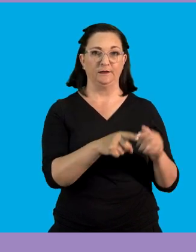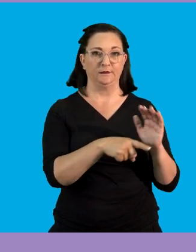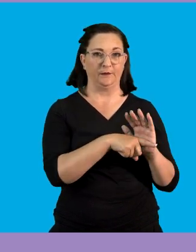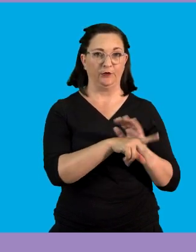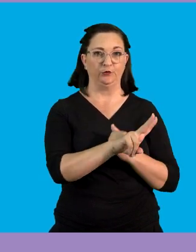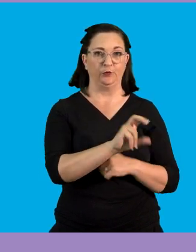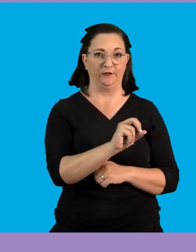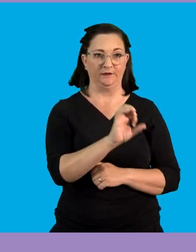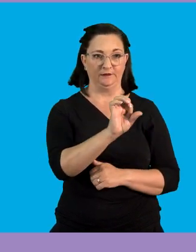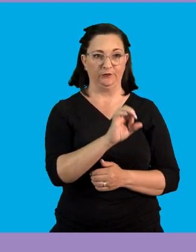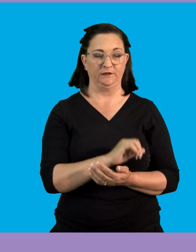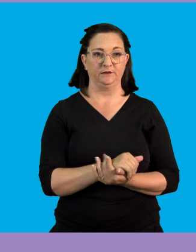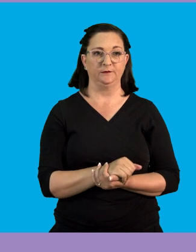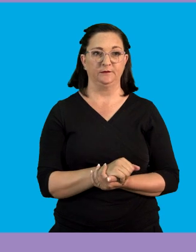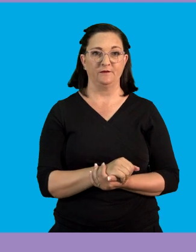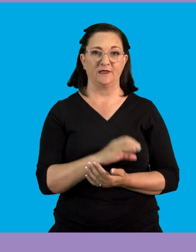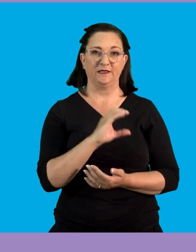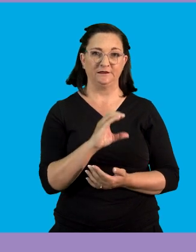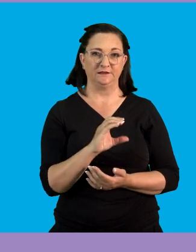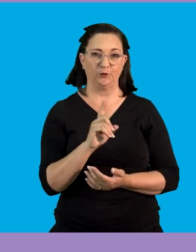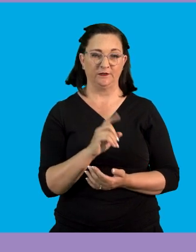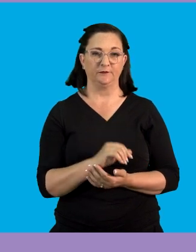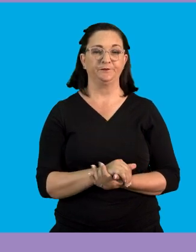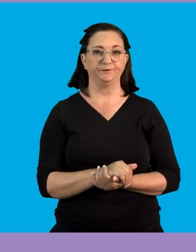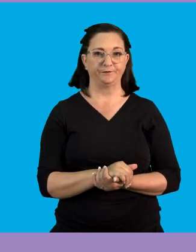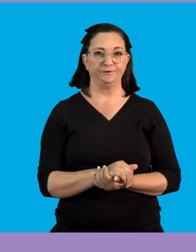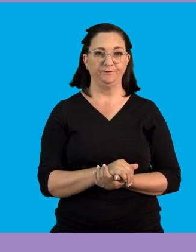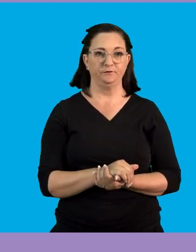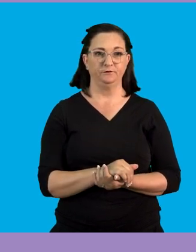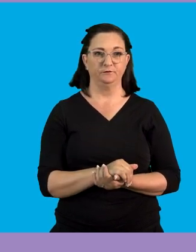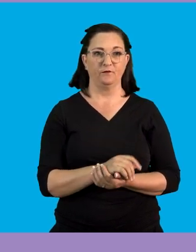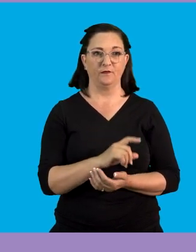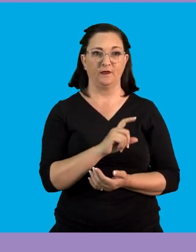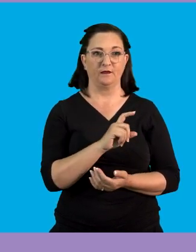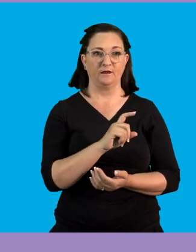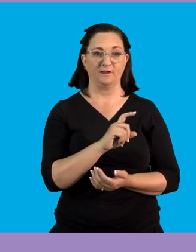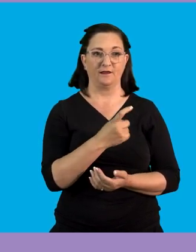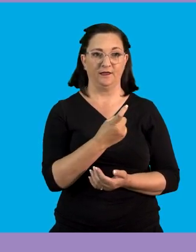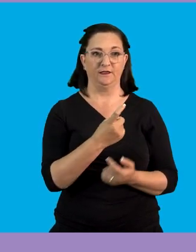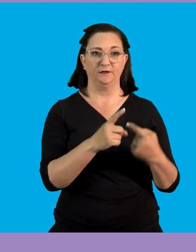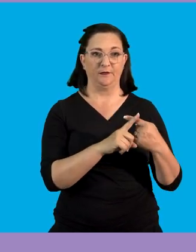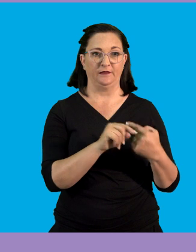B was 2x minus 20 degrees. Angle C was